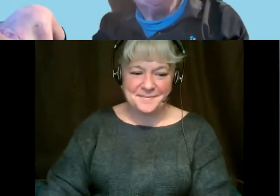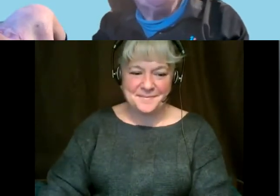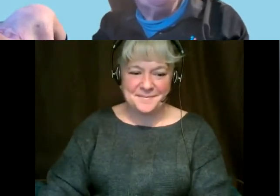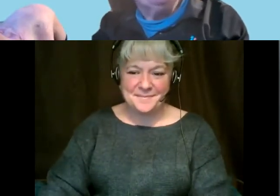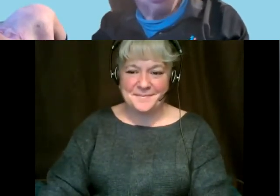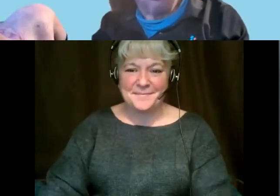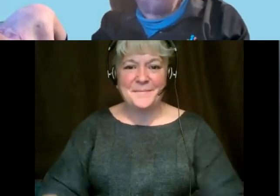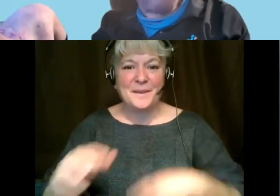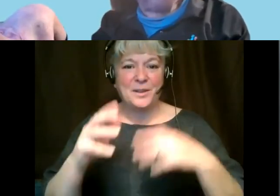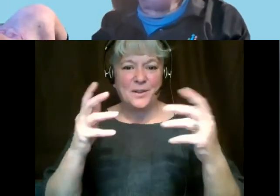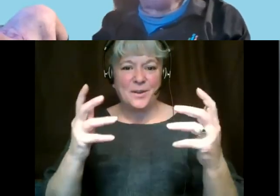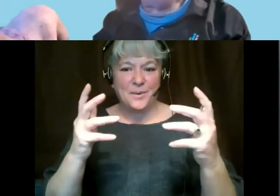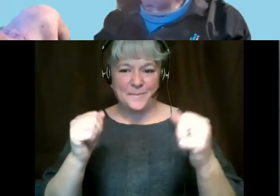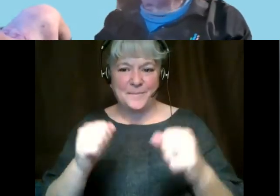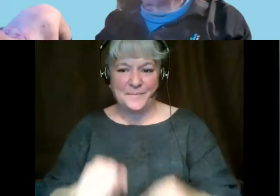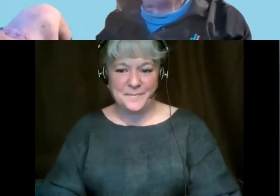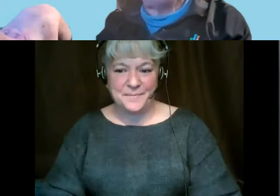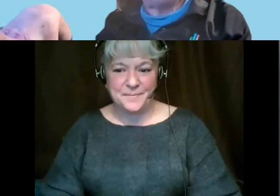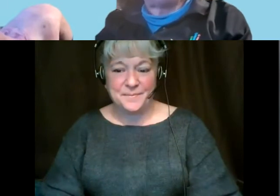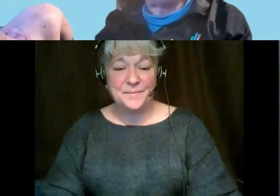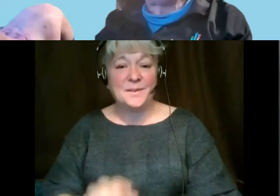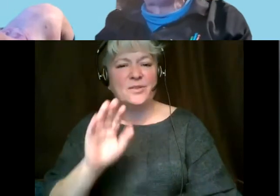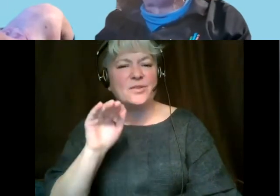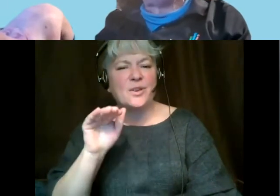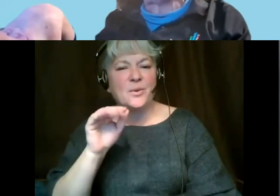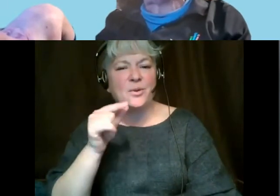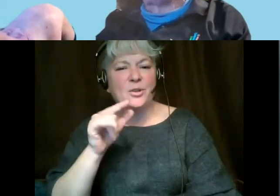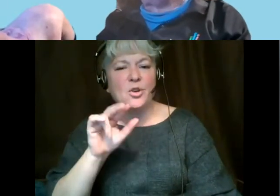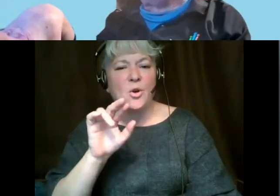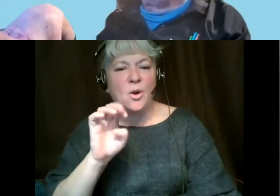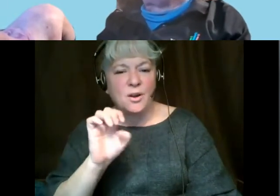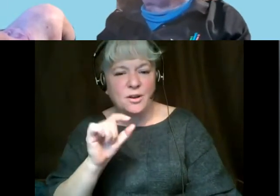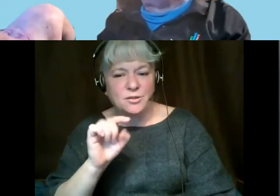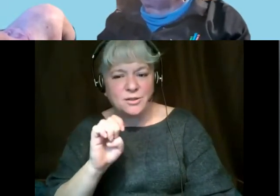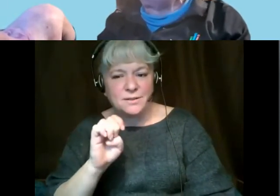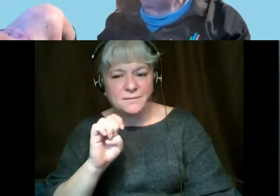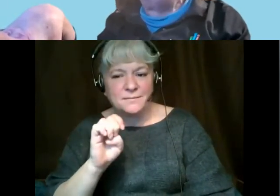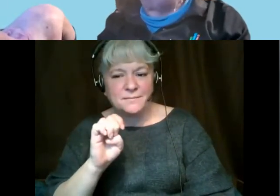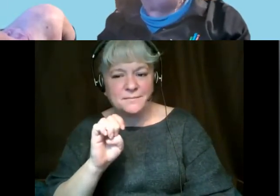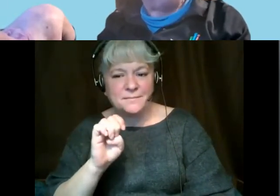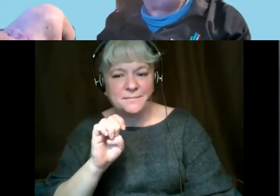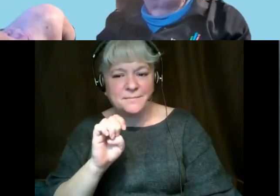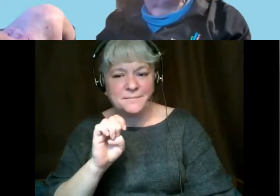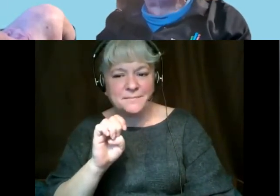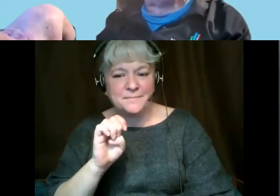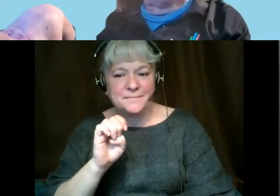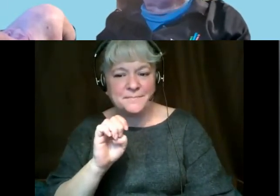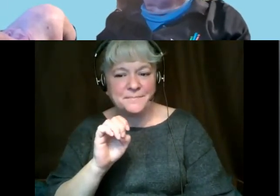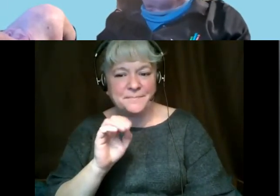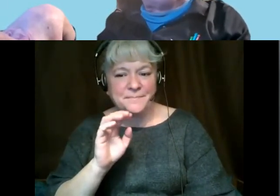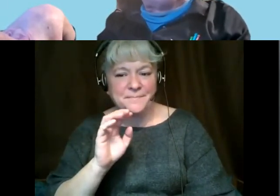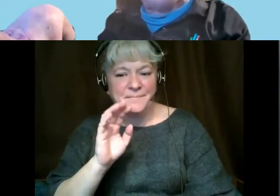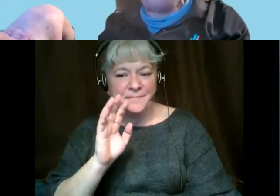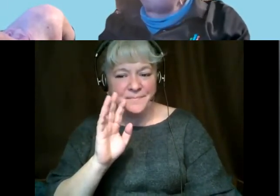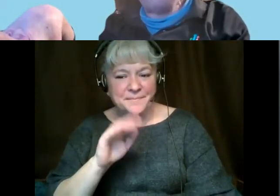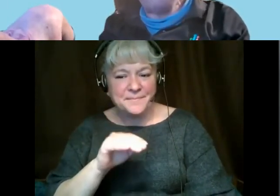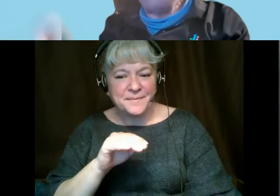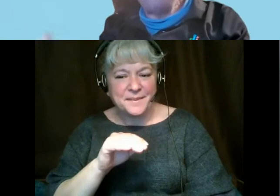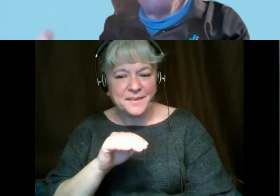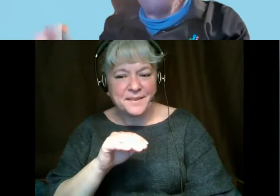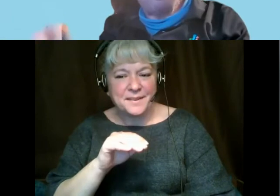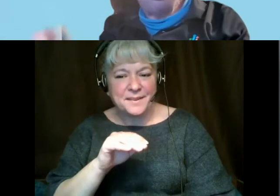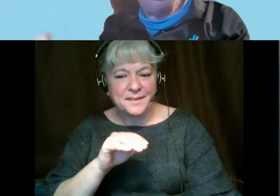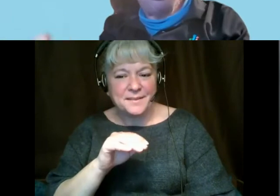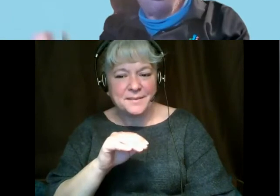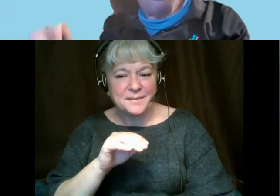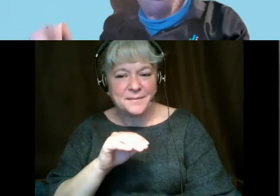So, George, you mute. You muted.